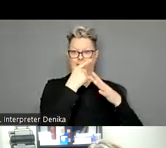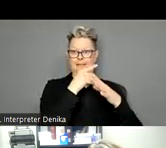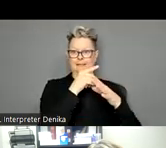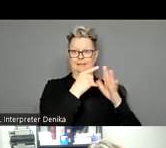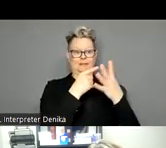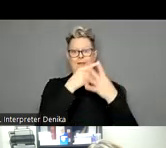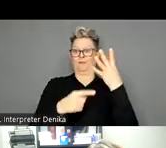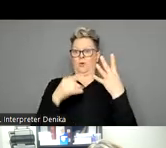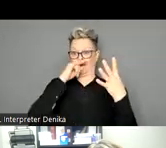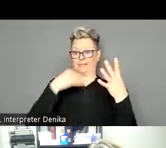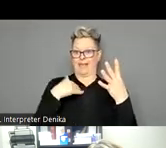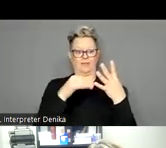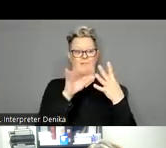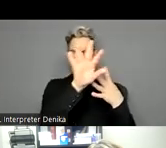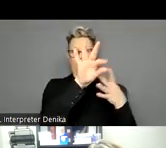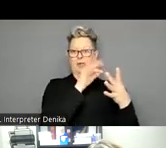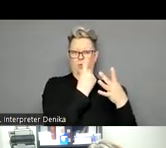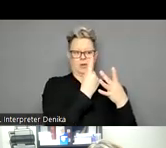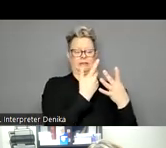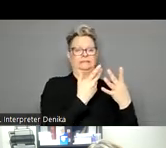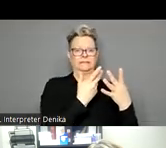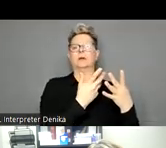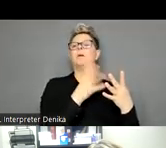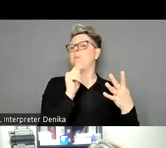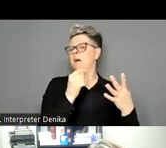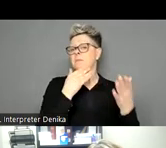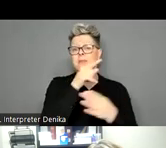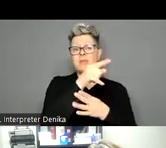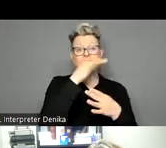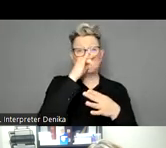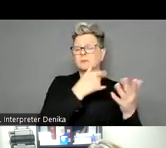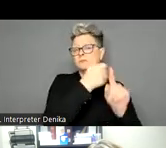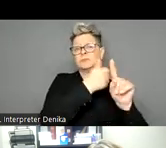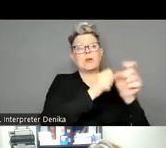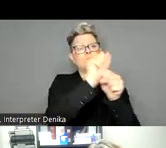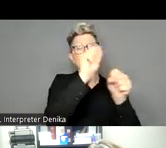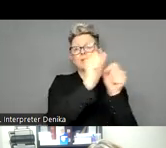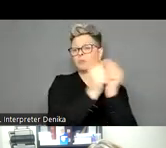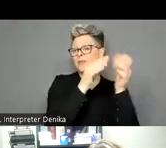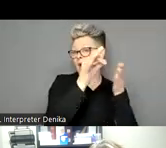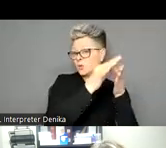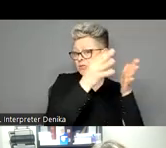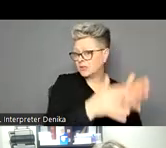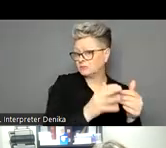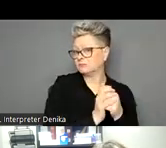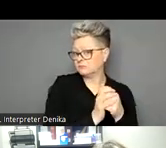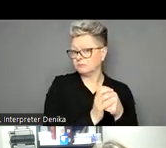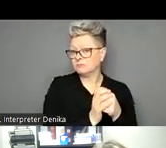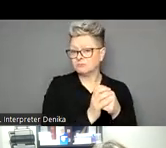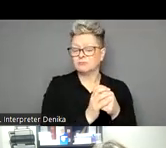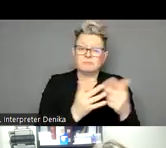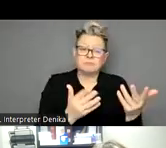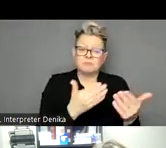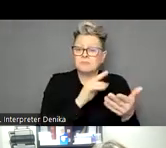you know, this child works in accounting, that probably they could handle this particular